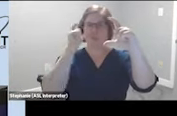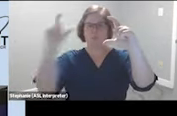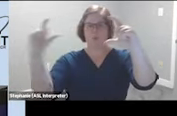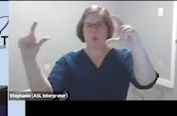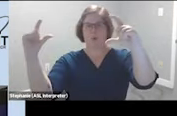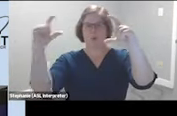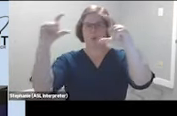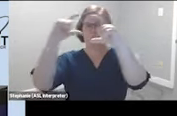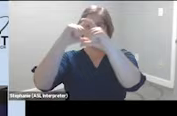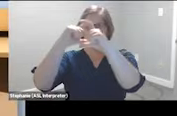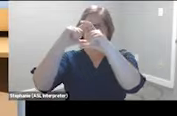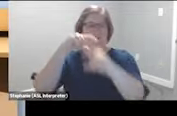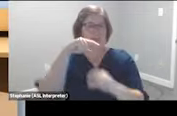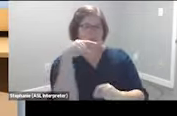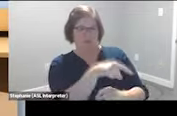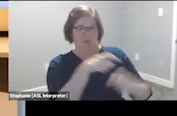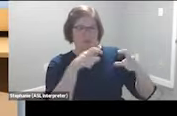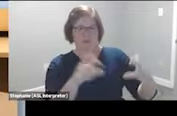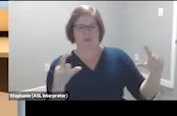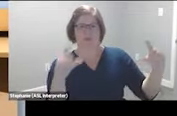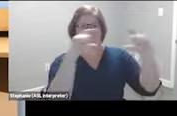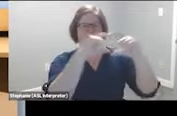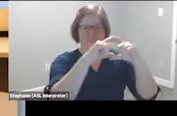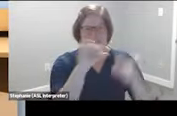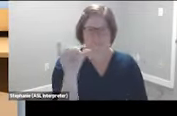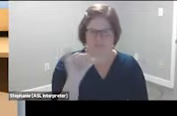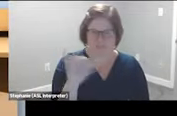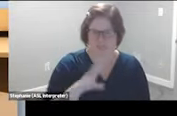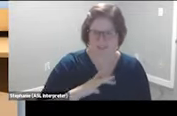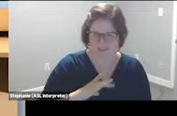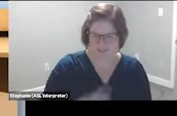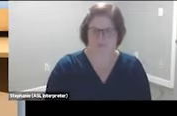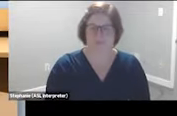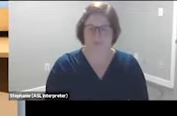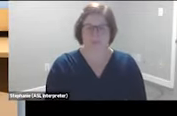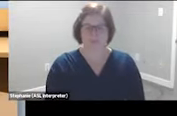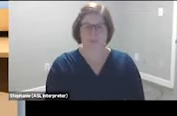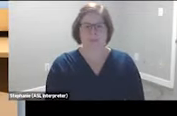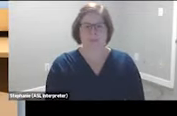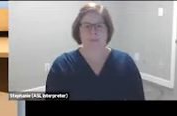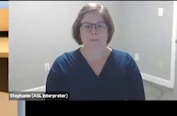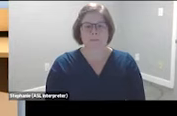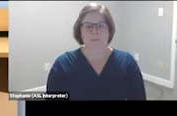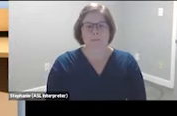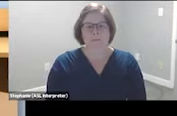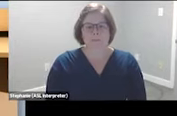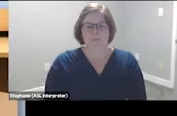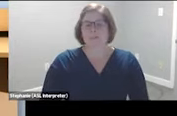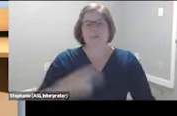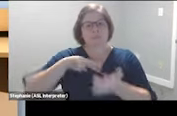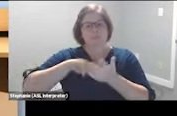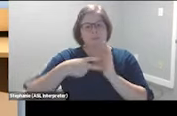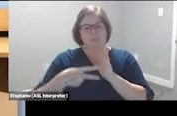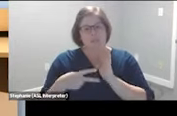So the real-time aspect and the ability to instantly see any event is